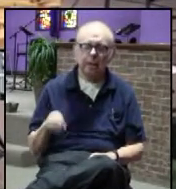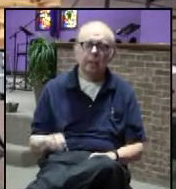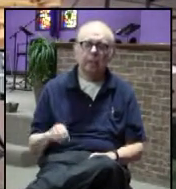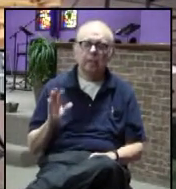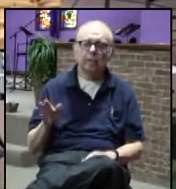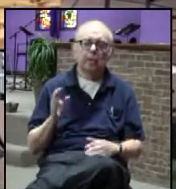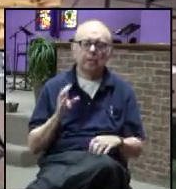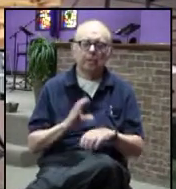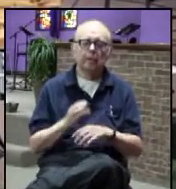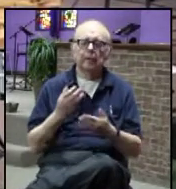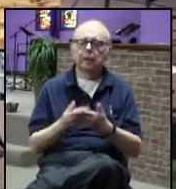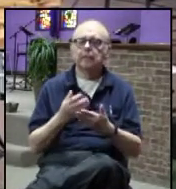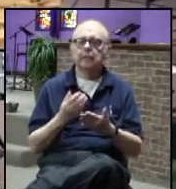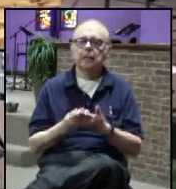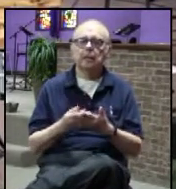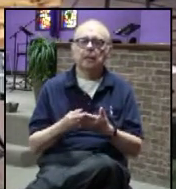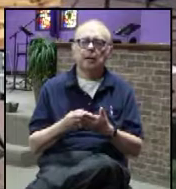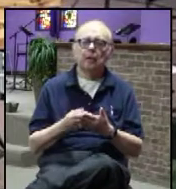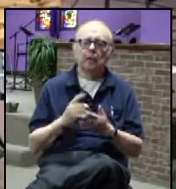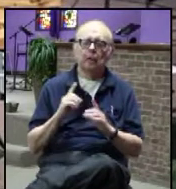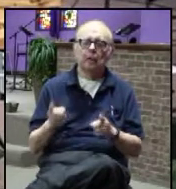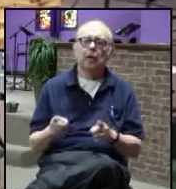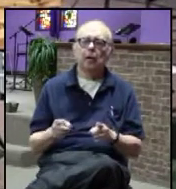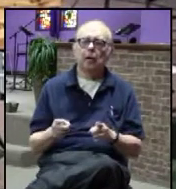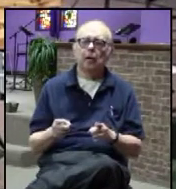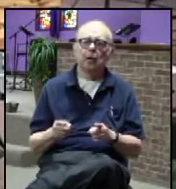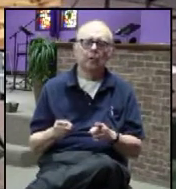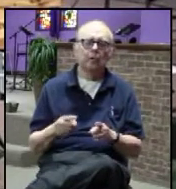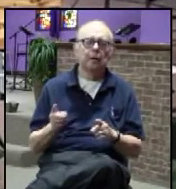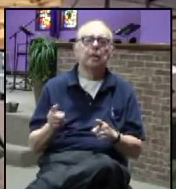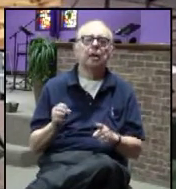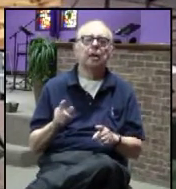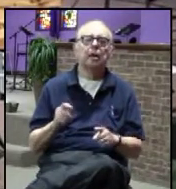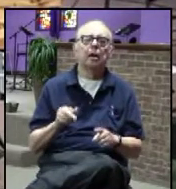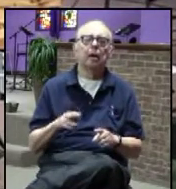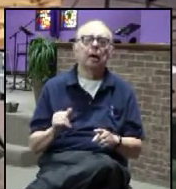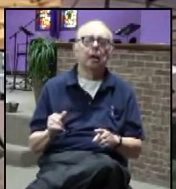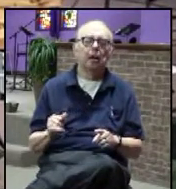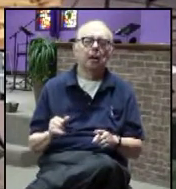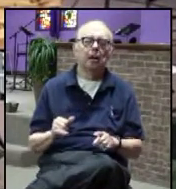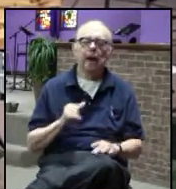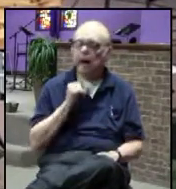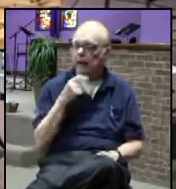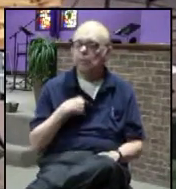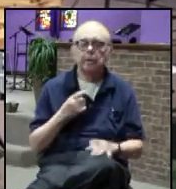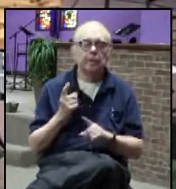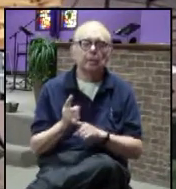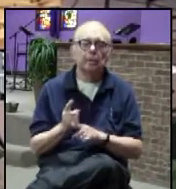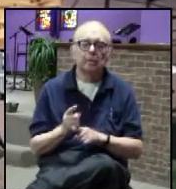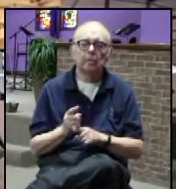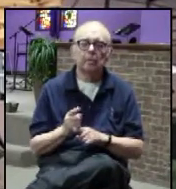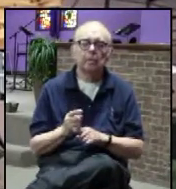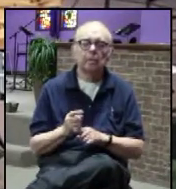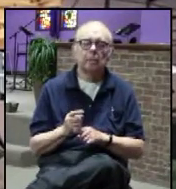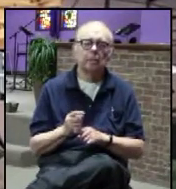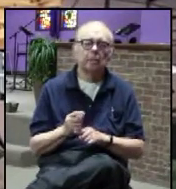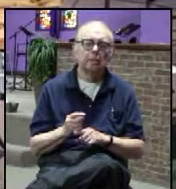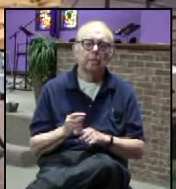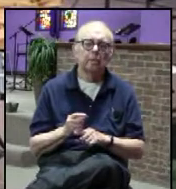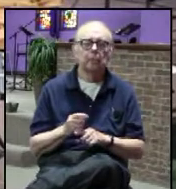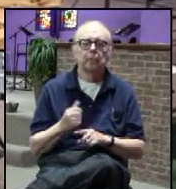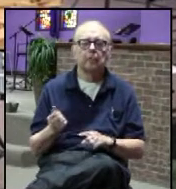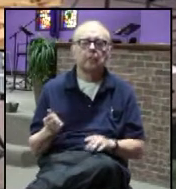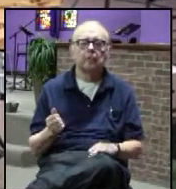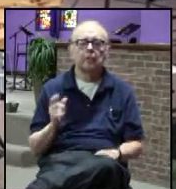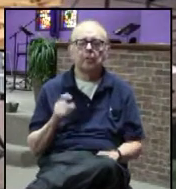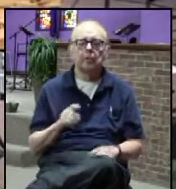66% of the church's money to go to your guys' salary, he says, I don't get one. It's this other one. And I